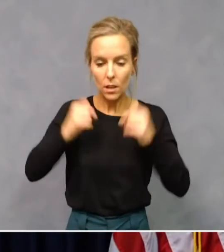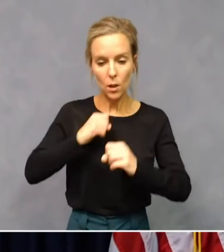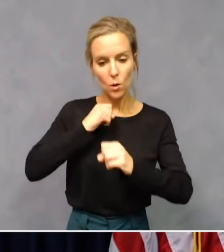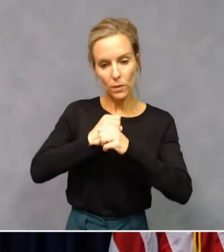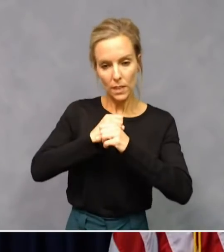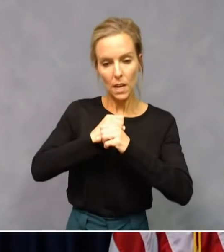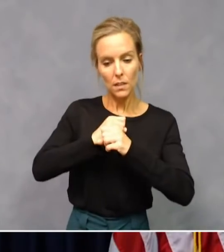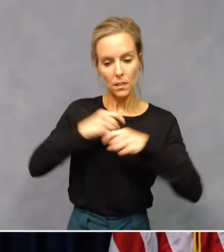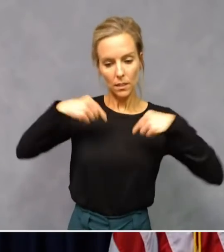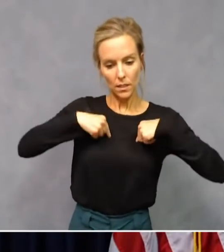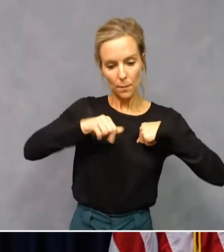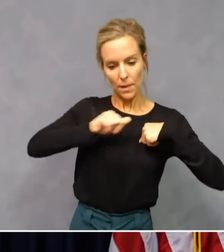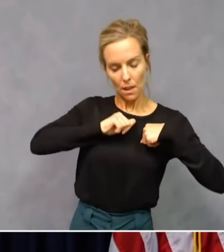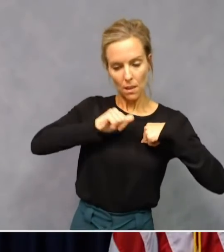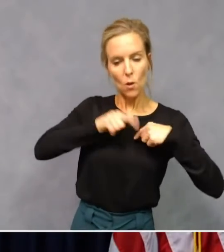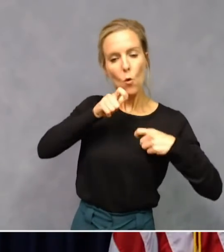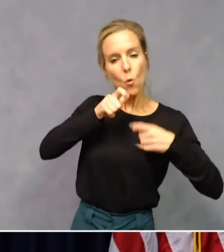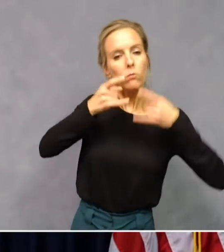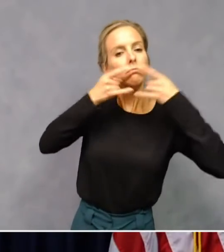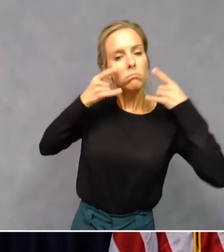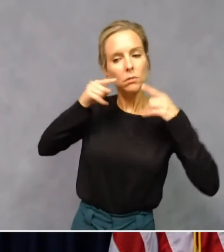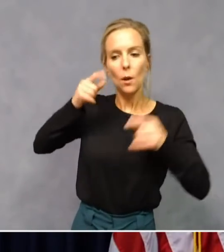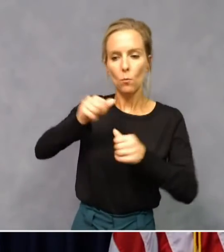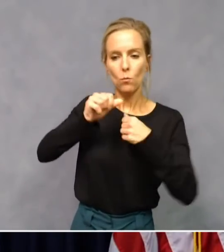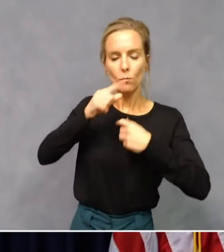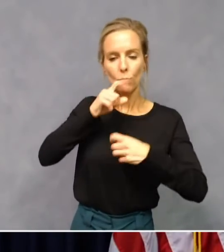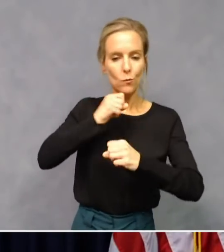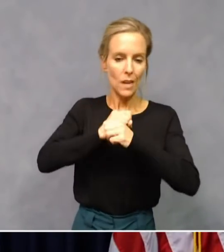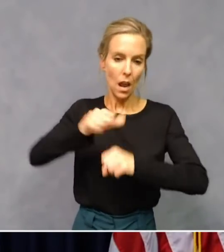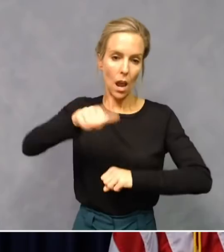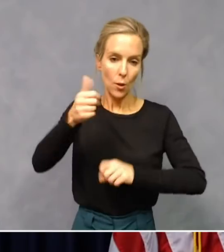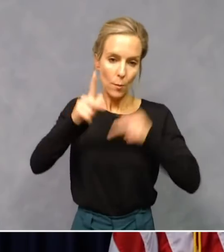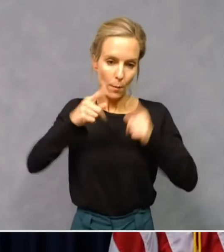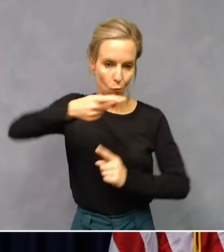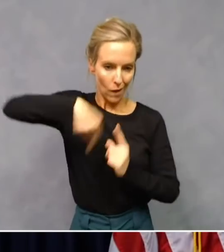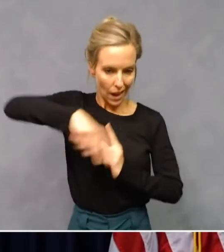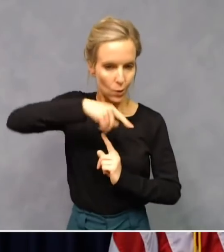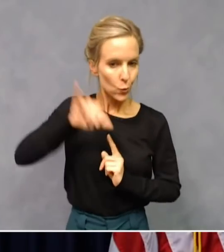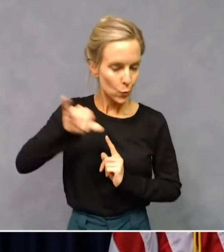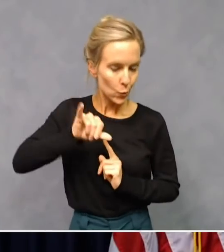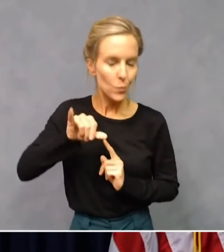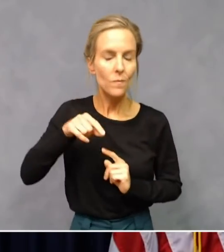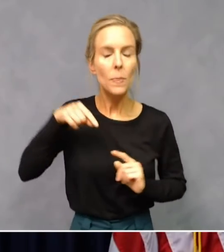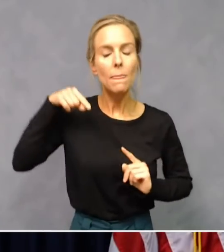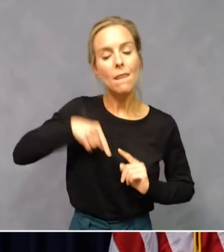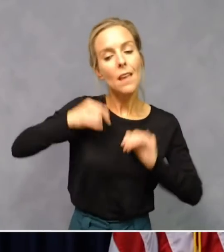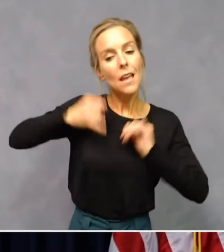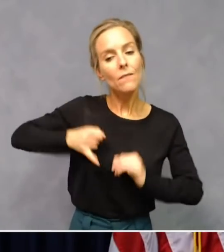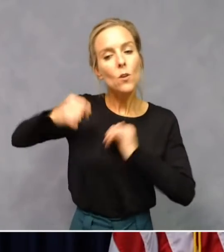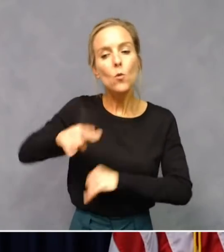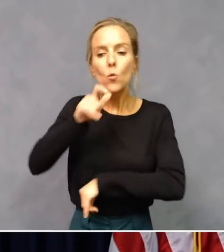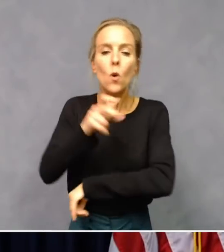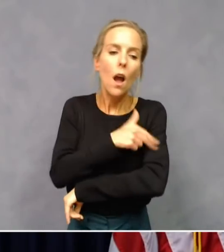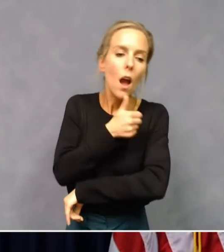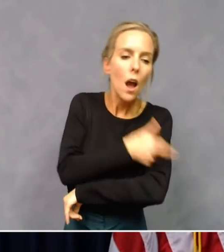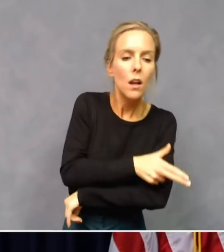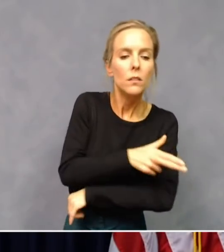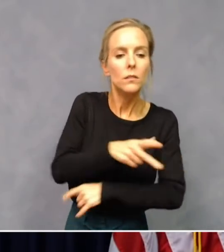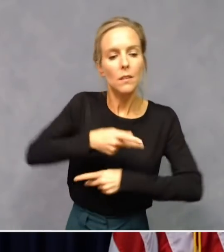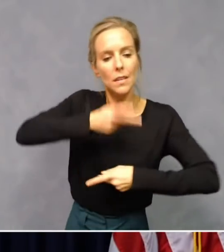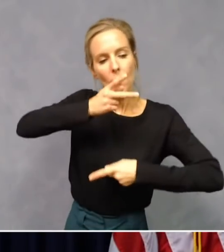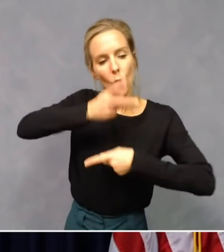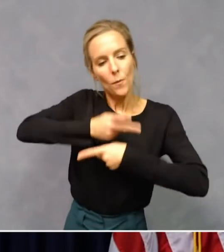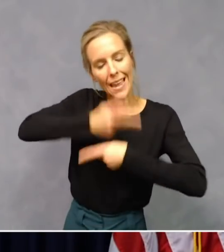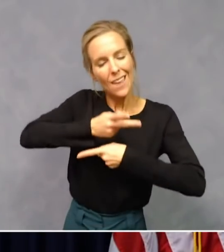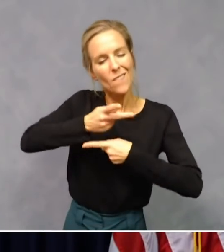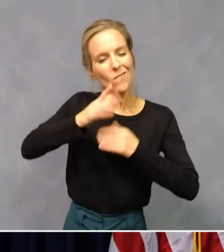as protecting others around you, and with the exception of the individuals that are in hospitals and being cared for in facilities,